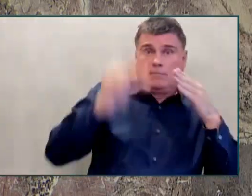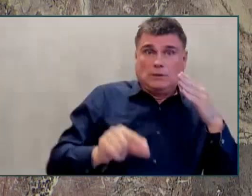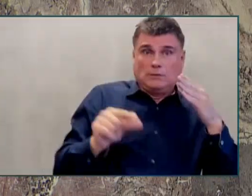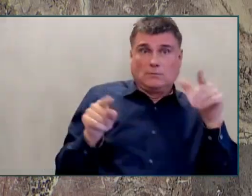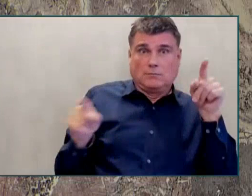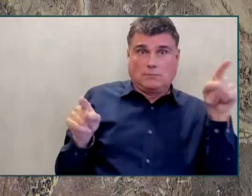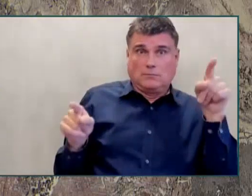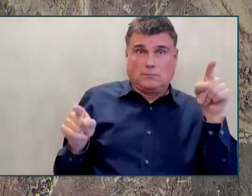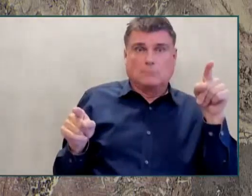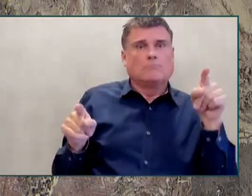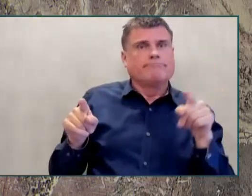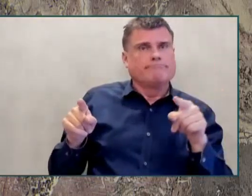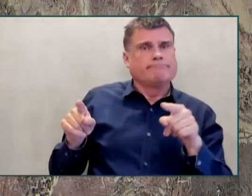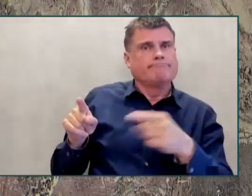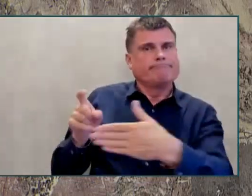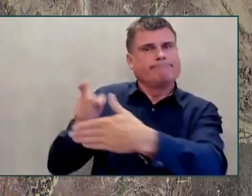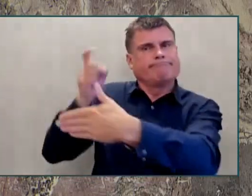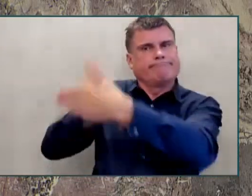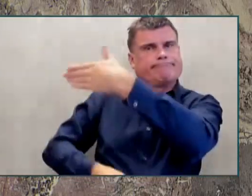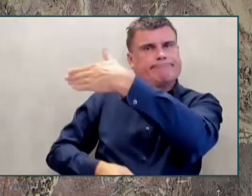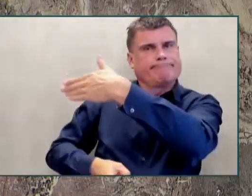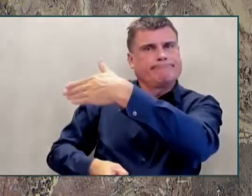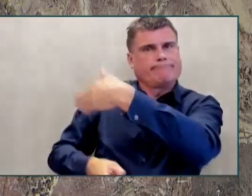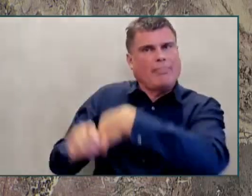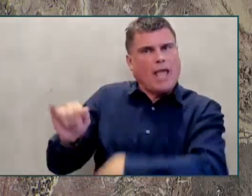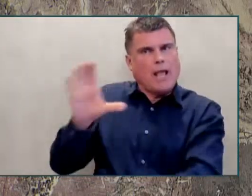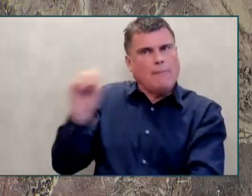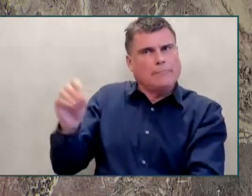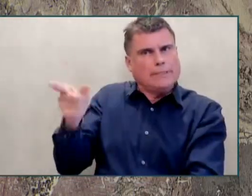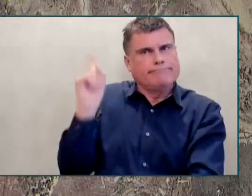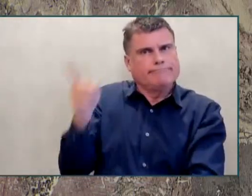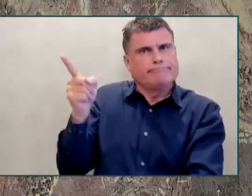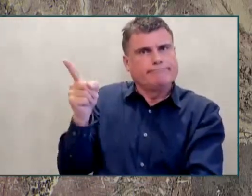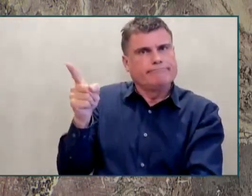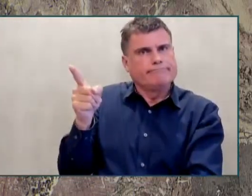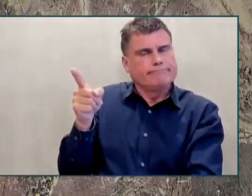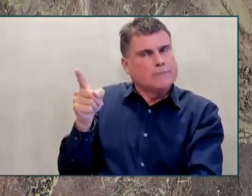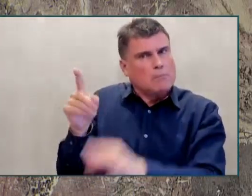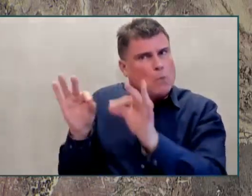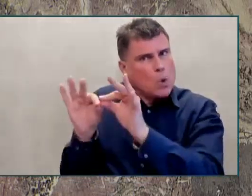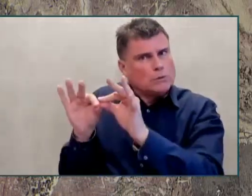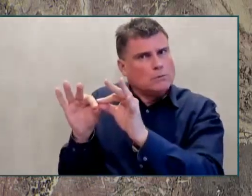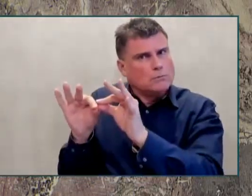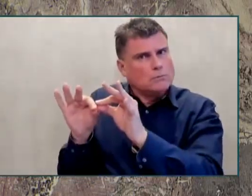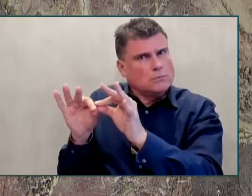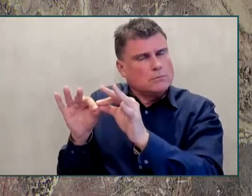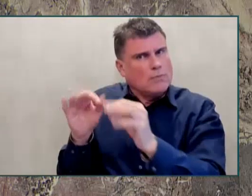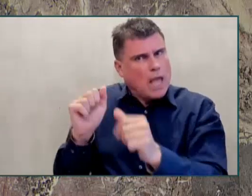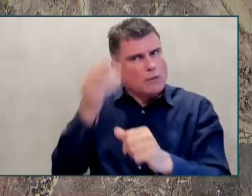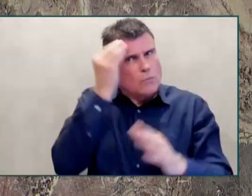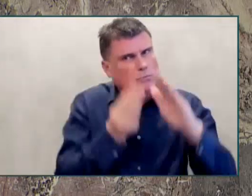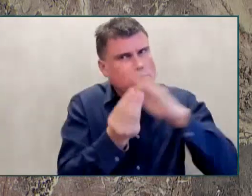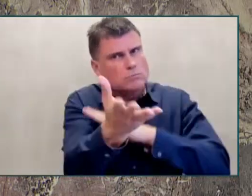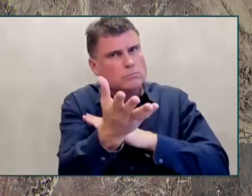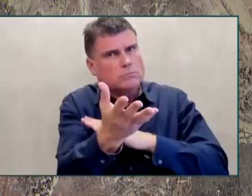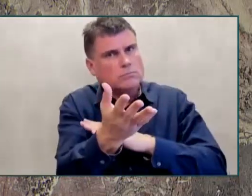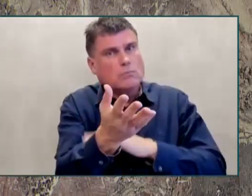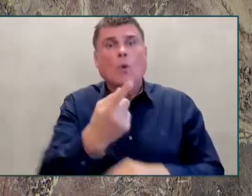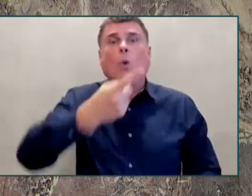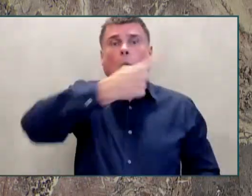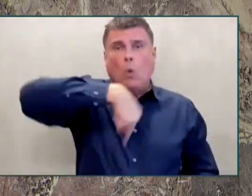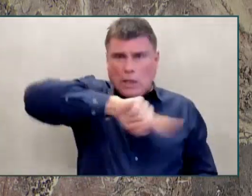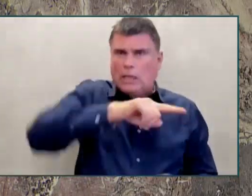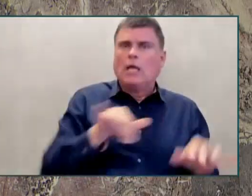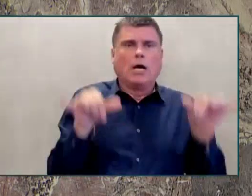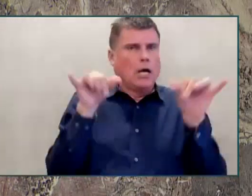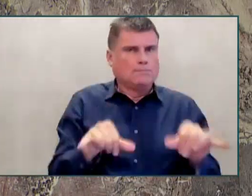Our actions to address water quality send a message. We will continue working with people on both sides of the